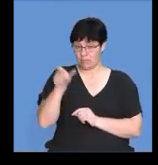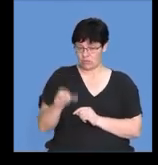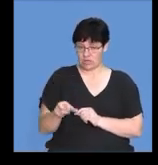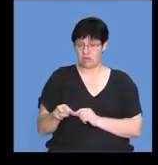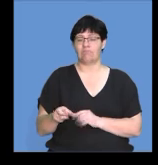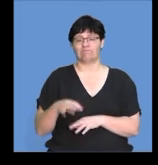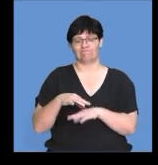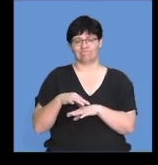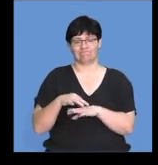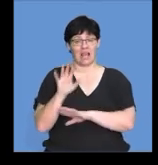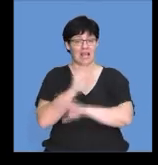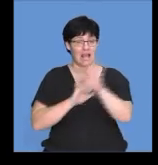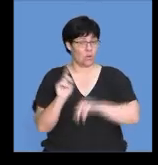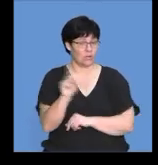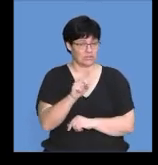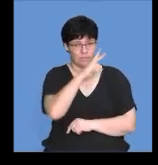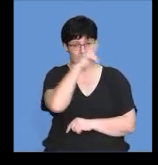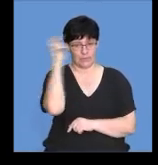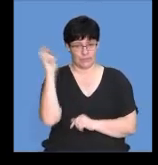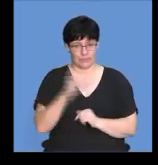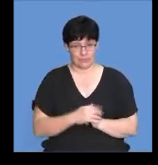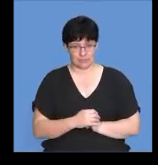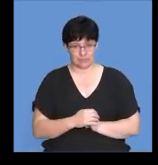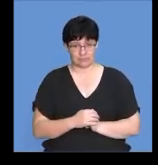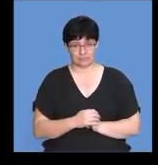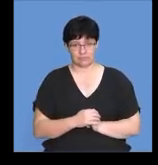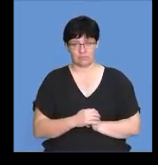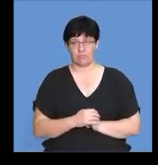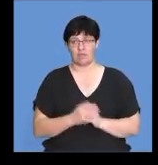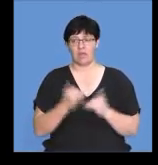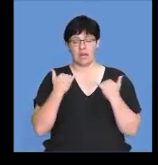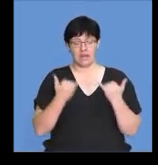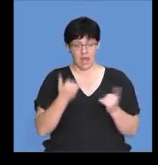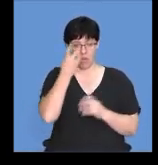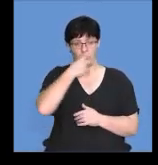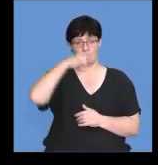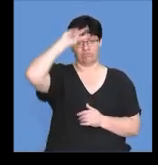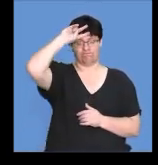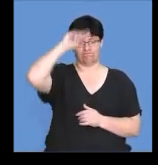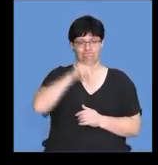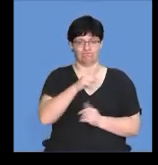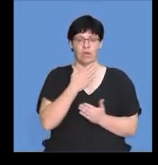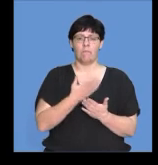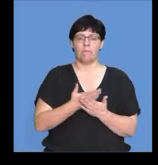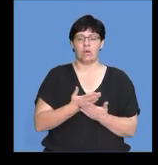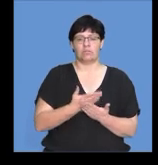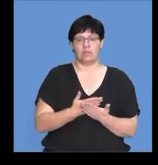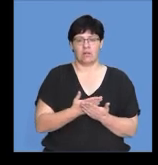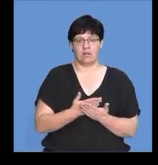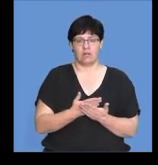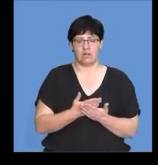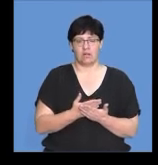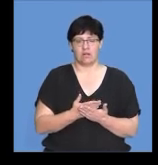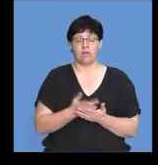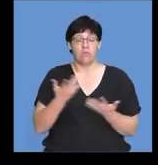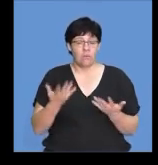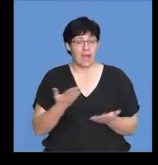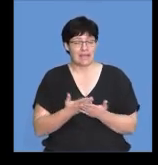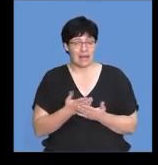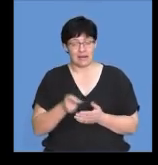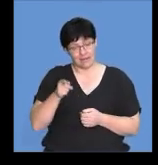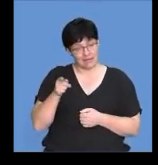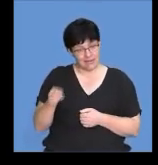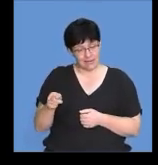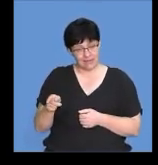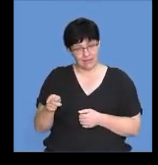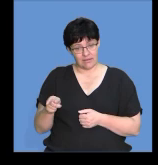a skin color that is blue. So we've got to now interpret what is the possibility that we might have, or they would have